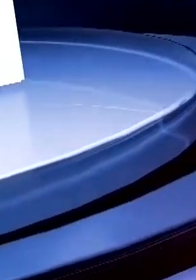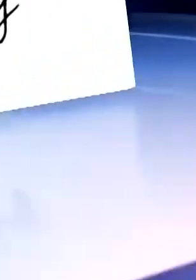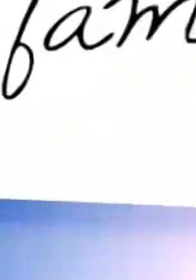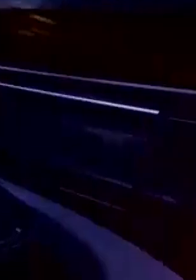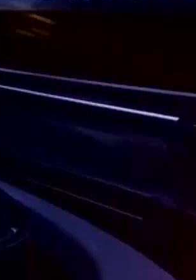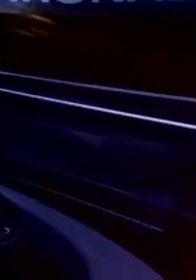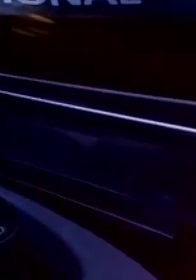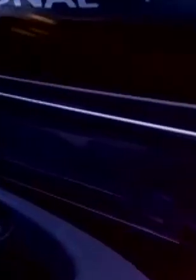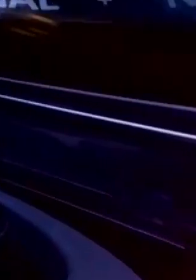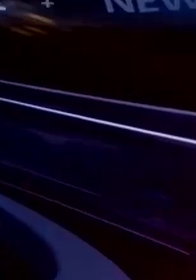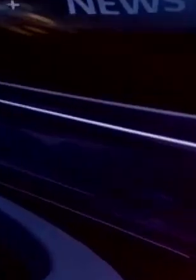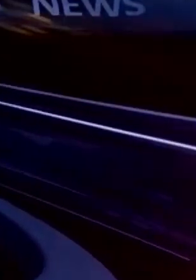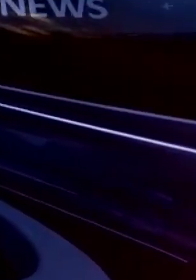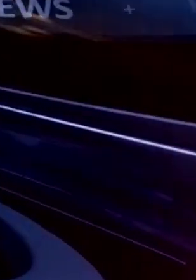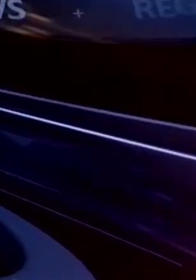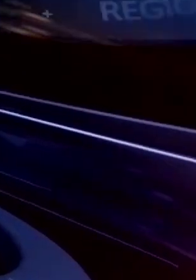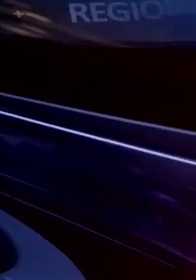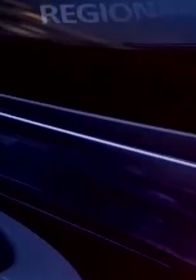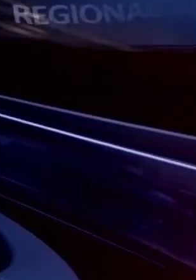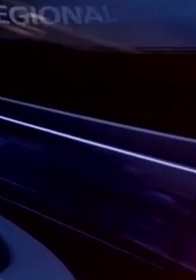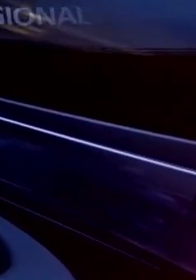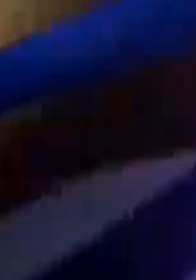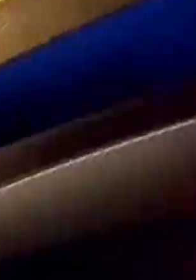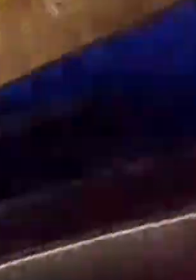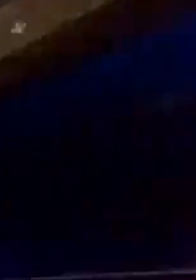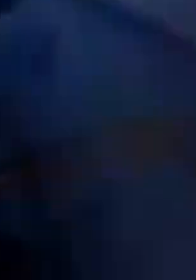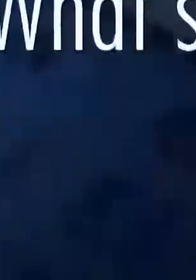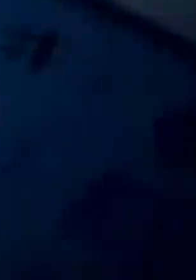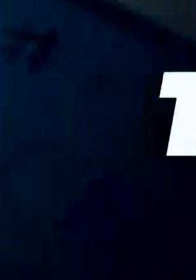Trident Insurance. We treat you like family.